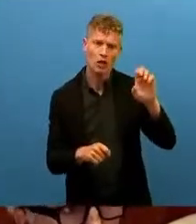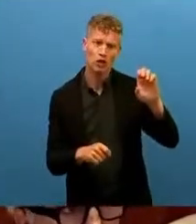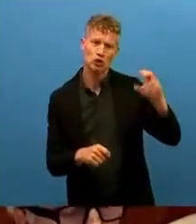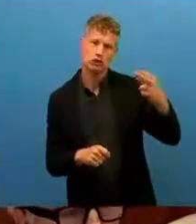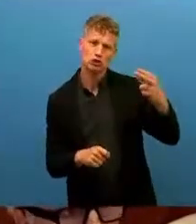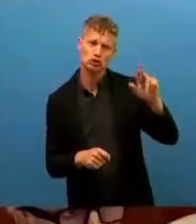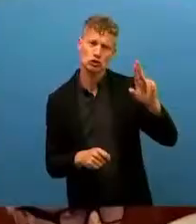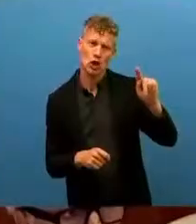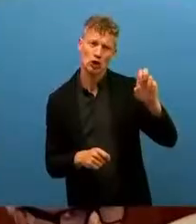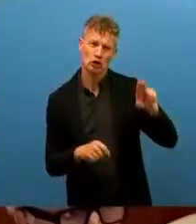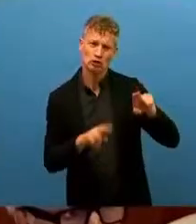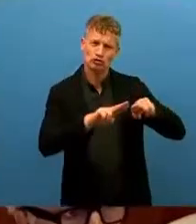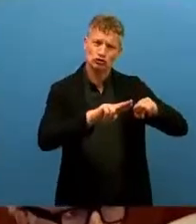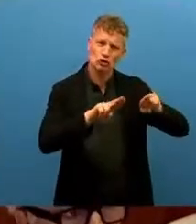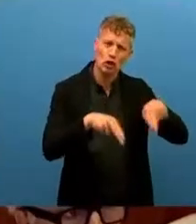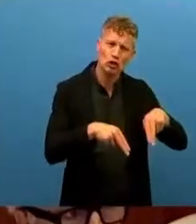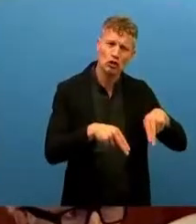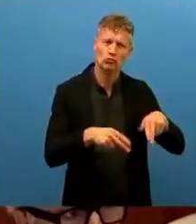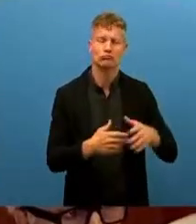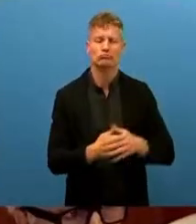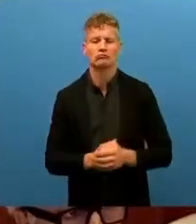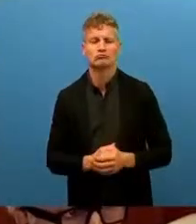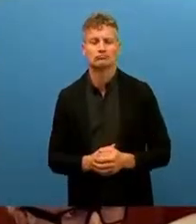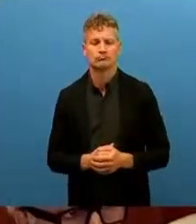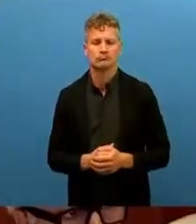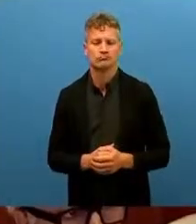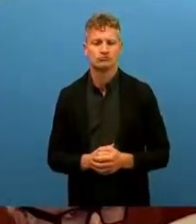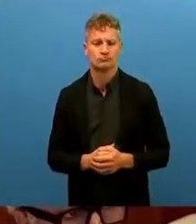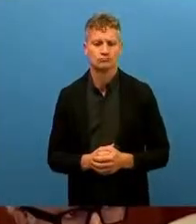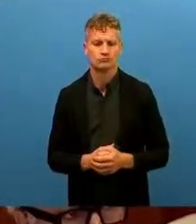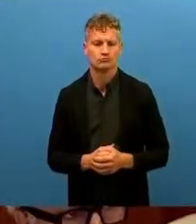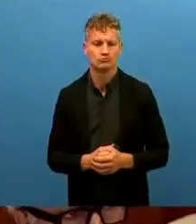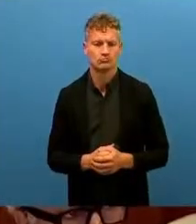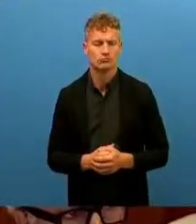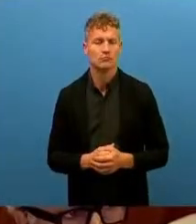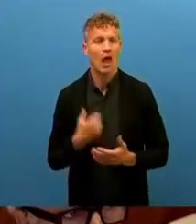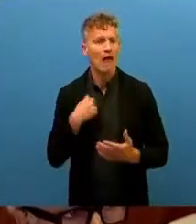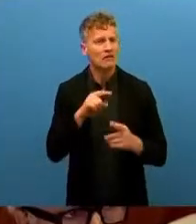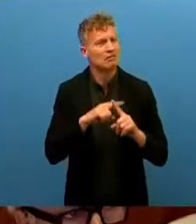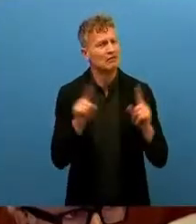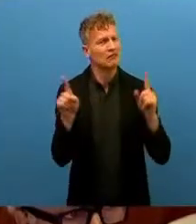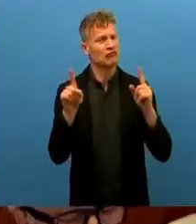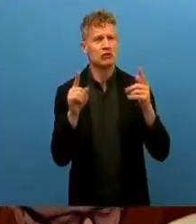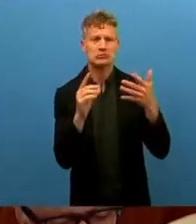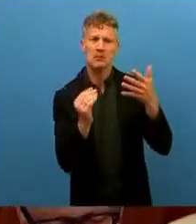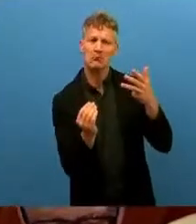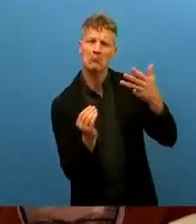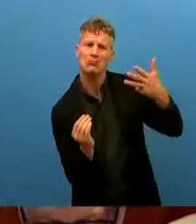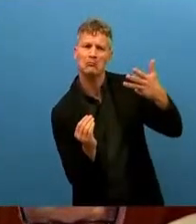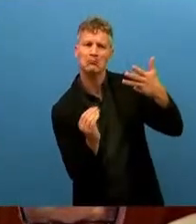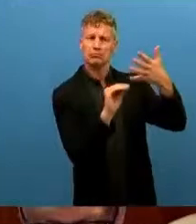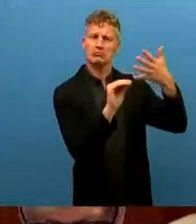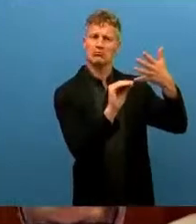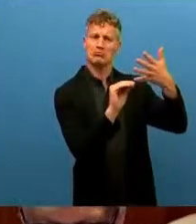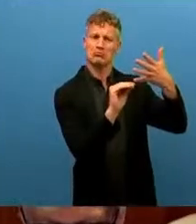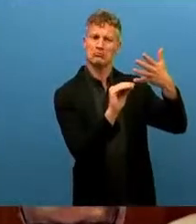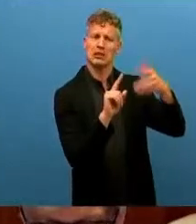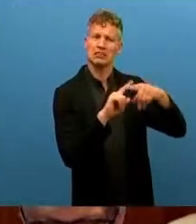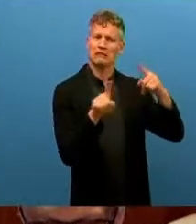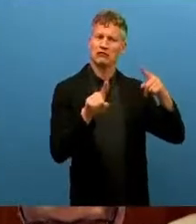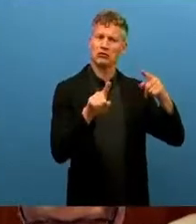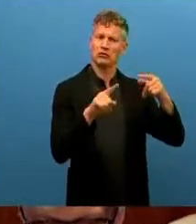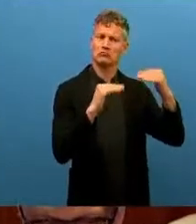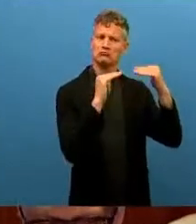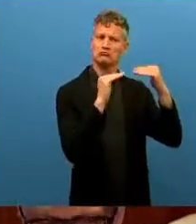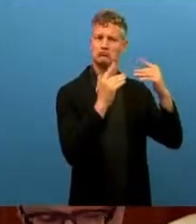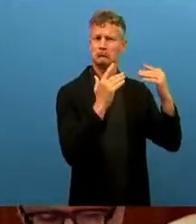peoples. The discussion showed that this is not a matter of political accommodation, but of rights recognition and